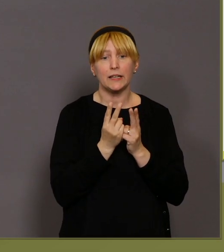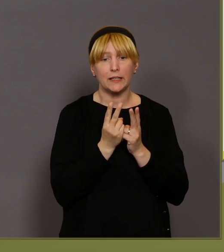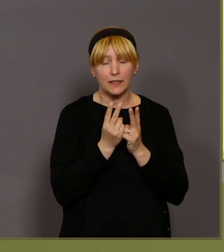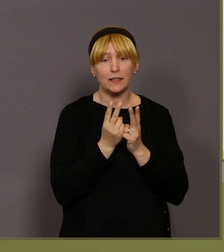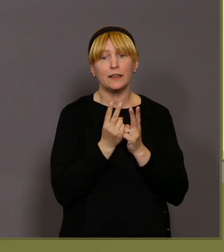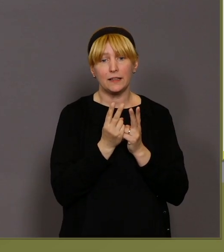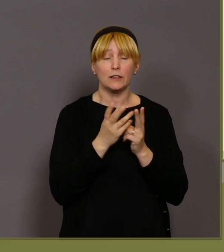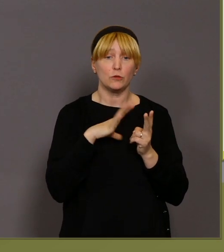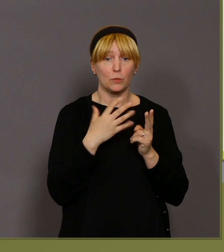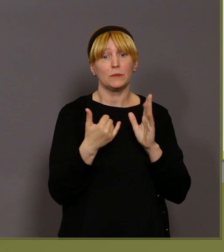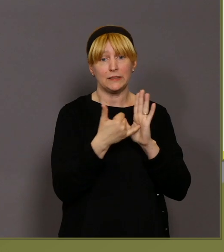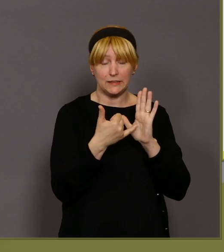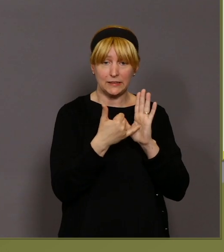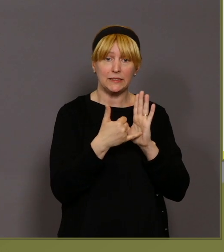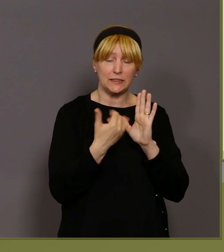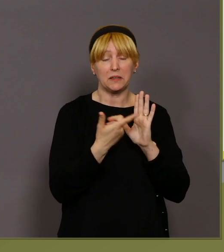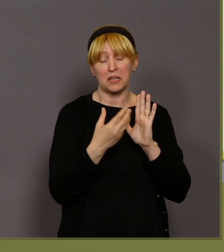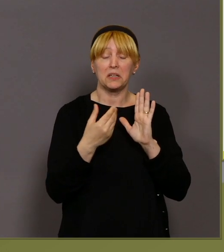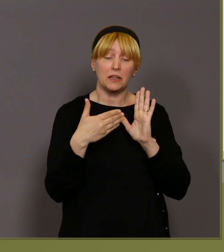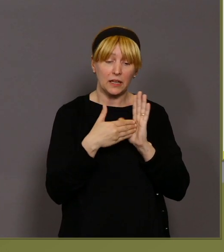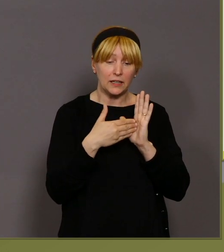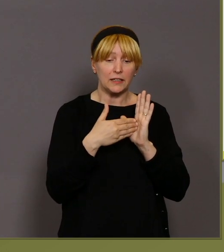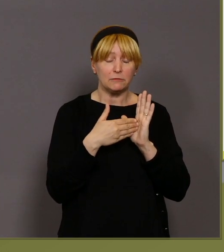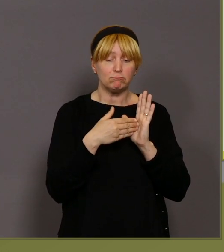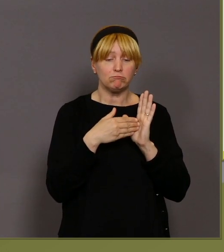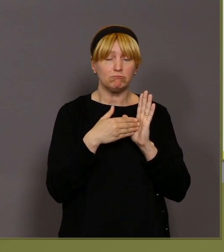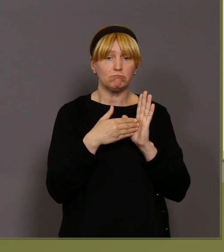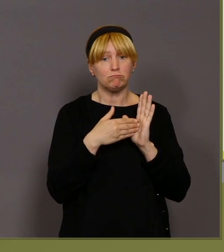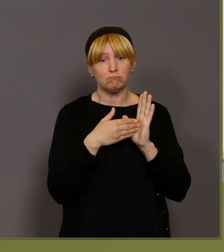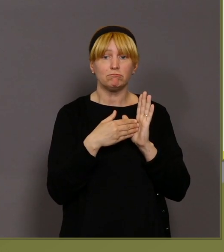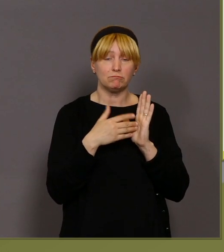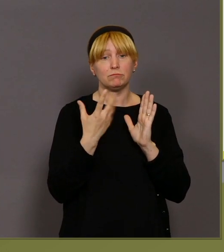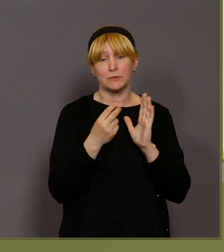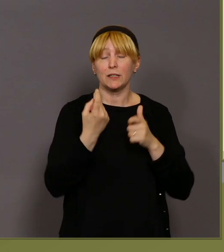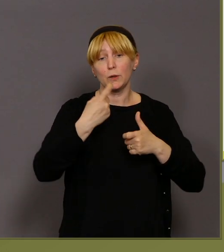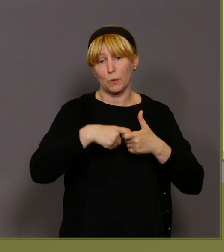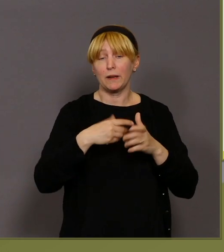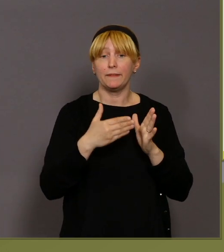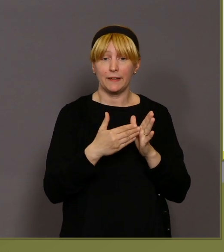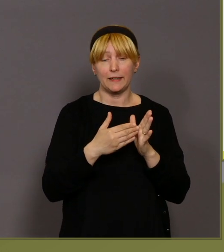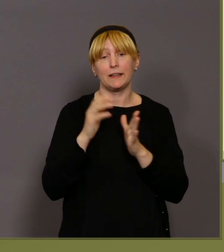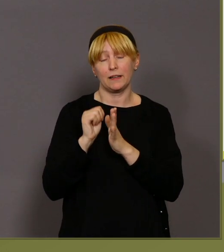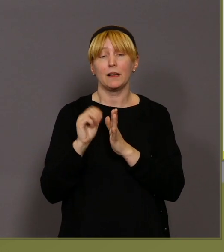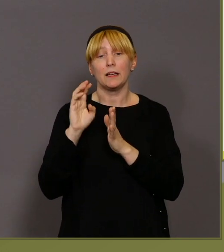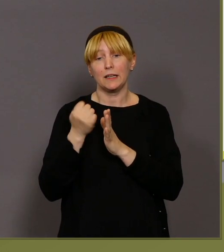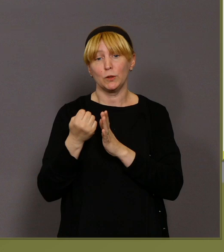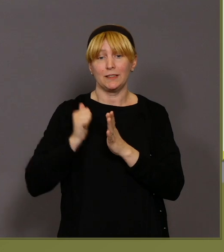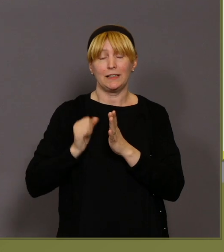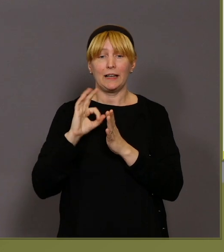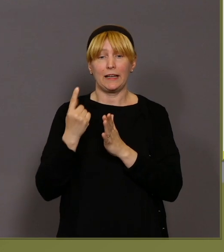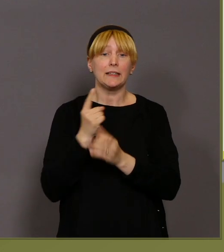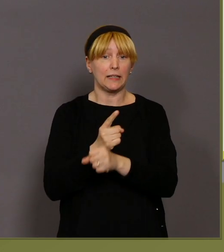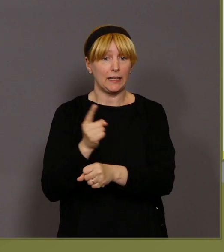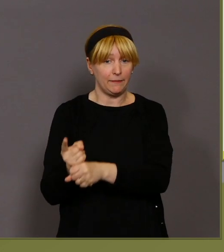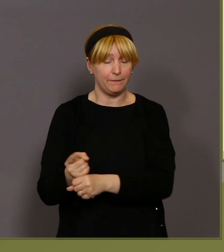prescribed to be conforming to in context of the European Accessibility Act.